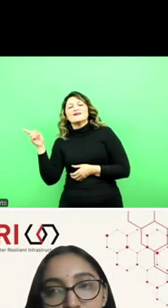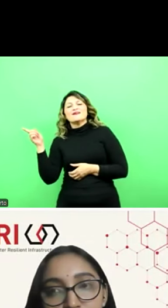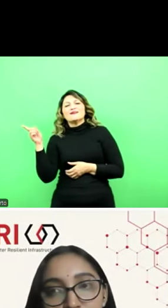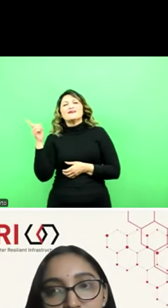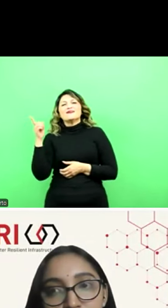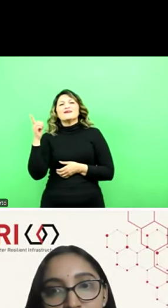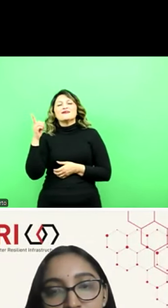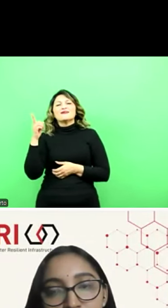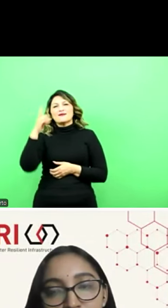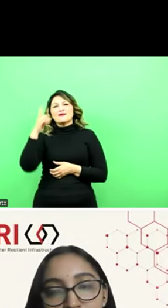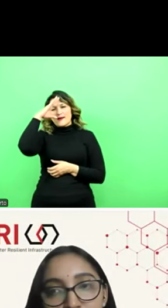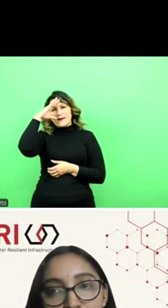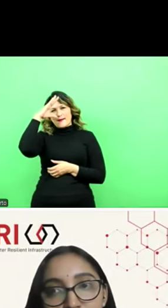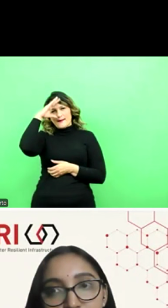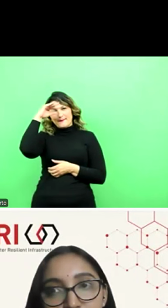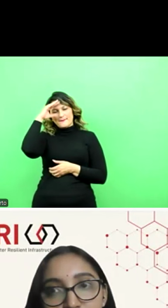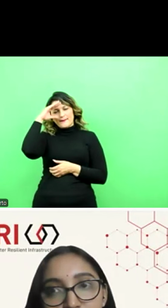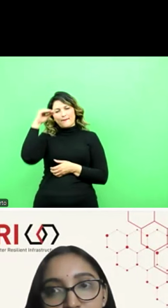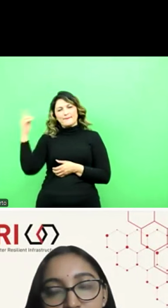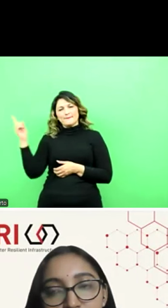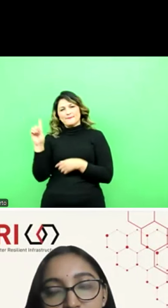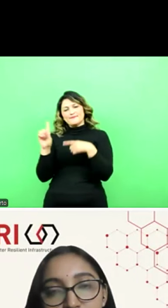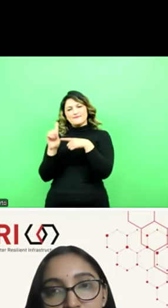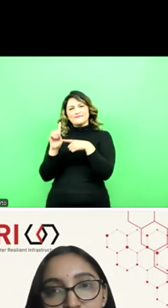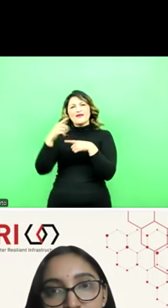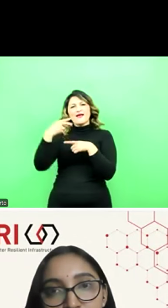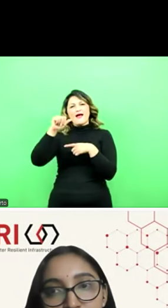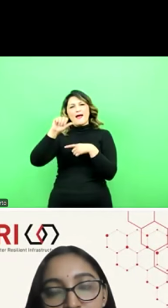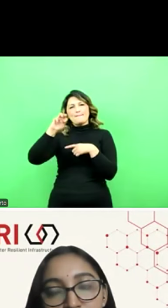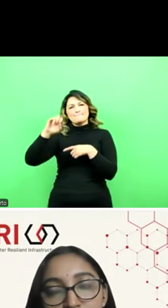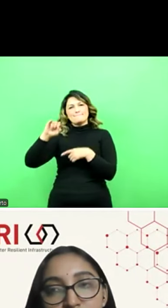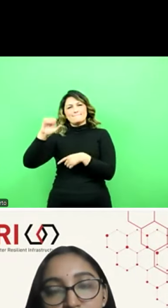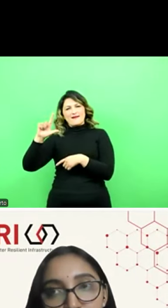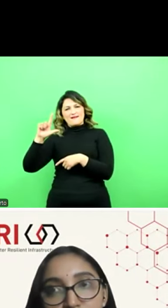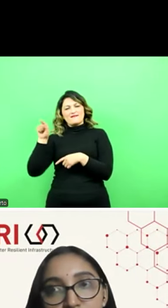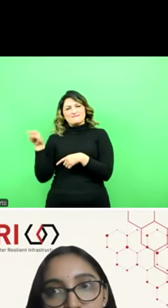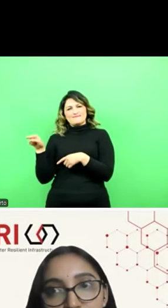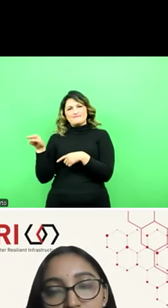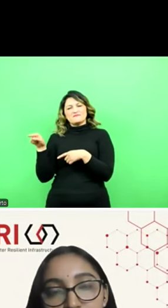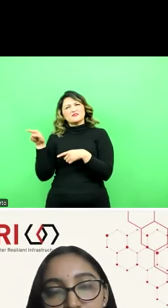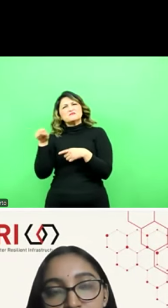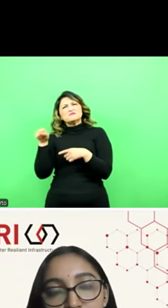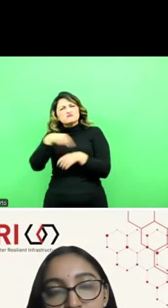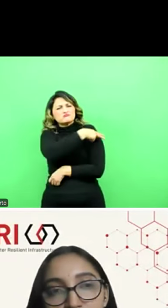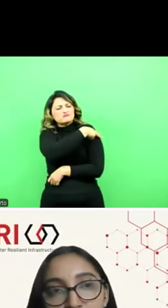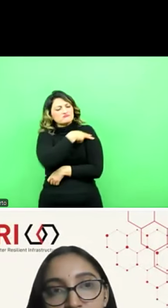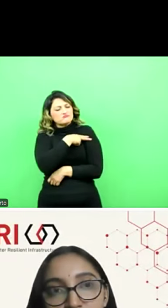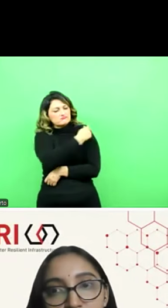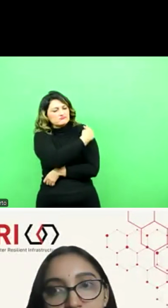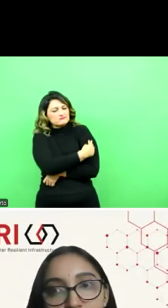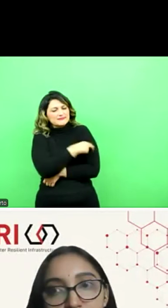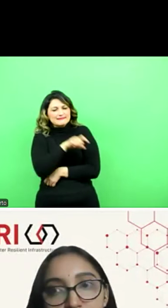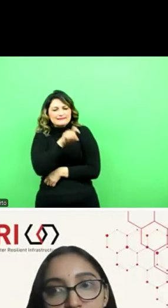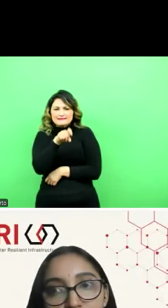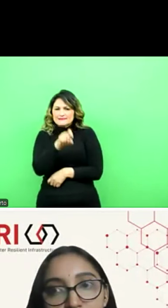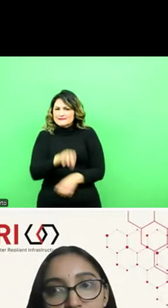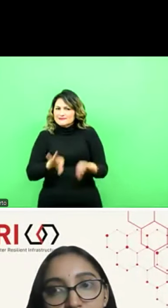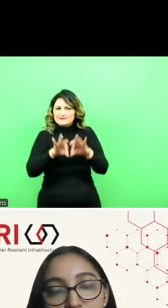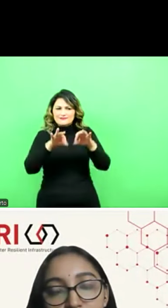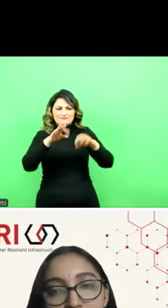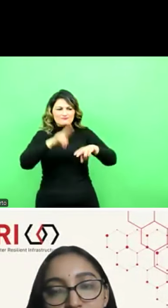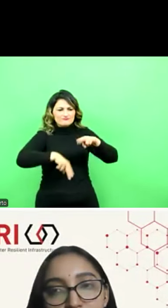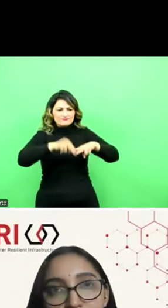hospitals. So I try to map, some of the impacts of disaster on health system. So, if we